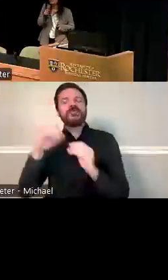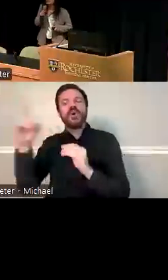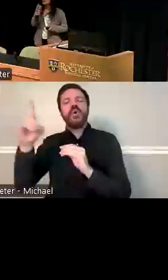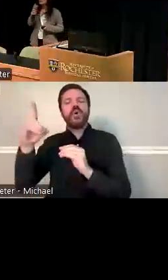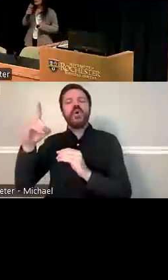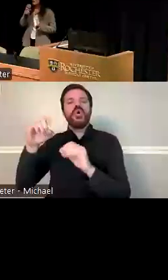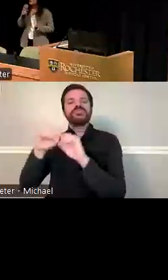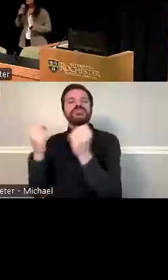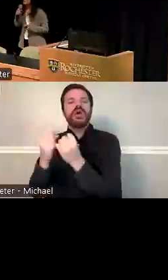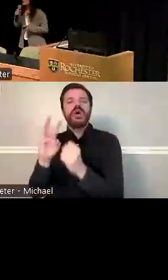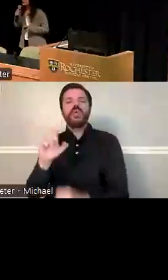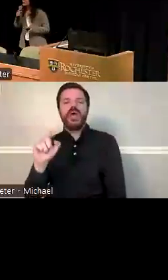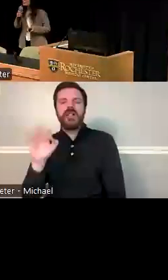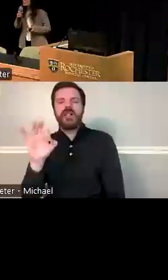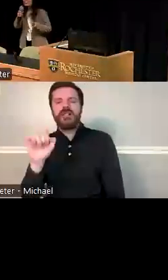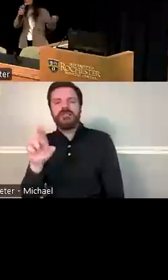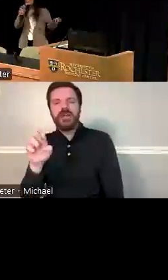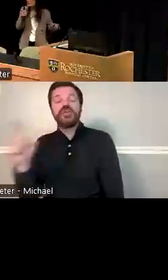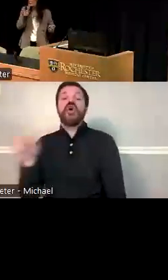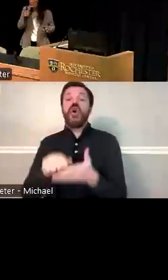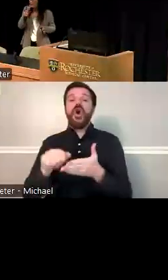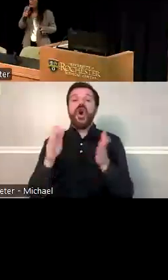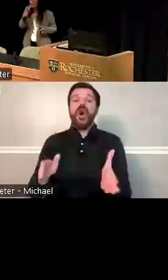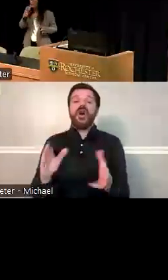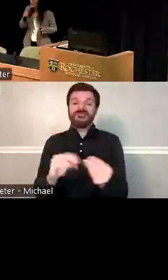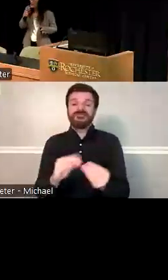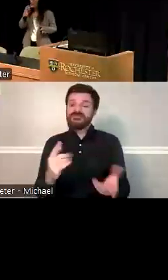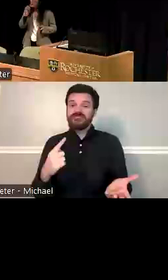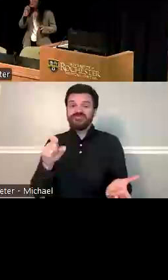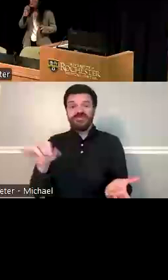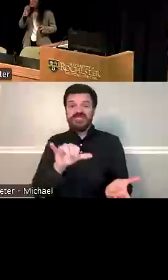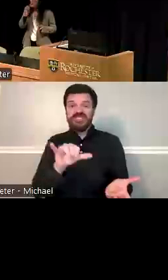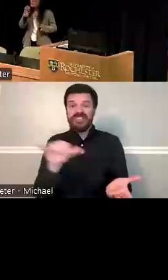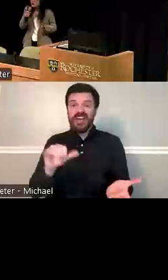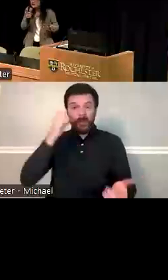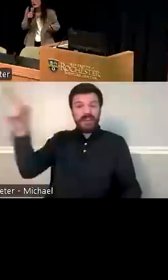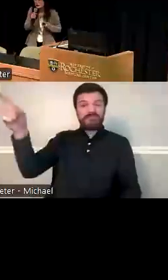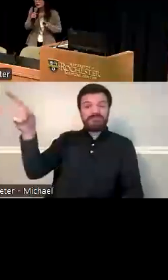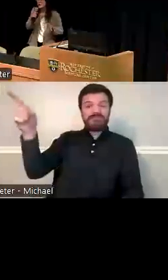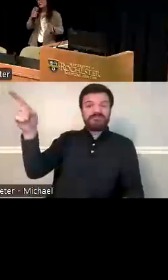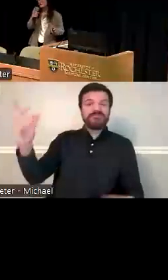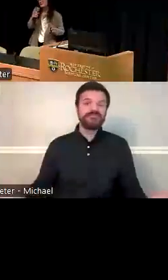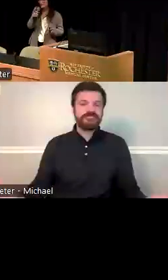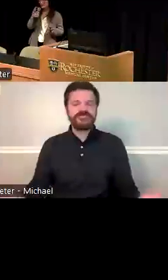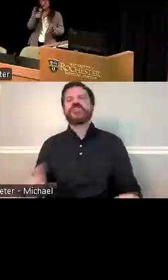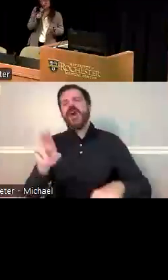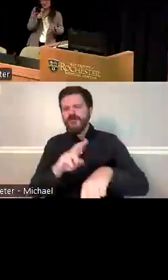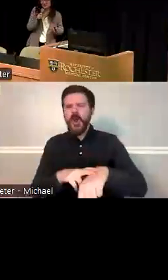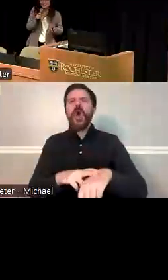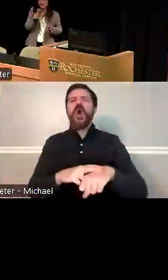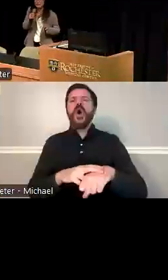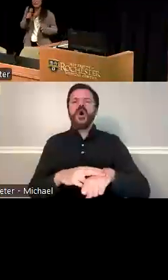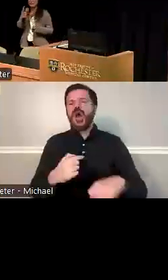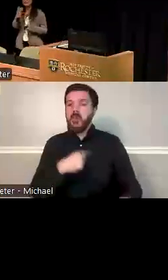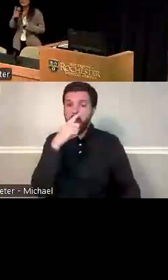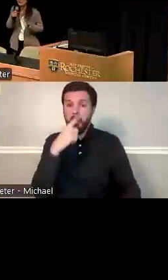welfare. So the authors are saying that we should be like the European countries. And so, of course, I would love to have some free vacations,